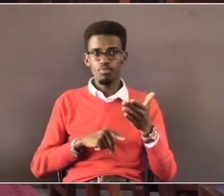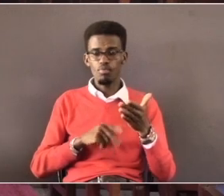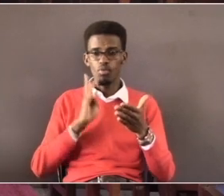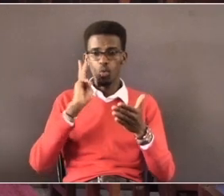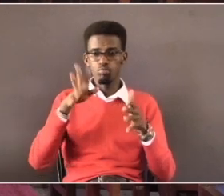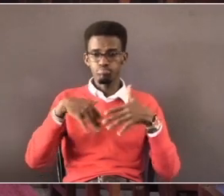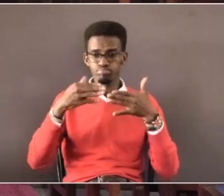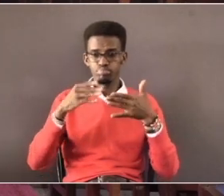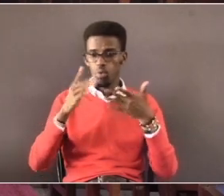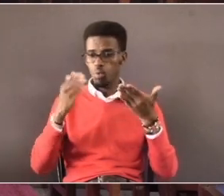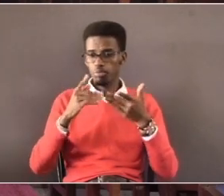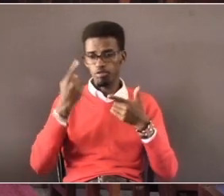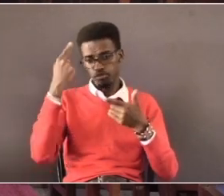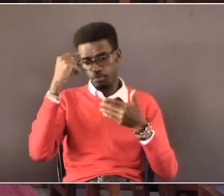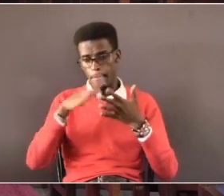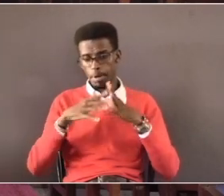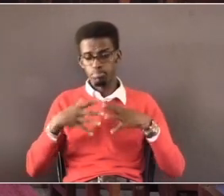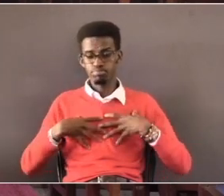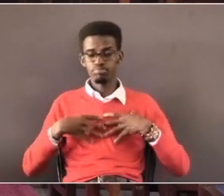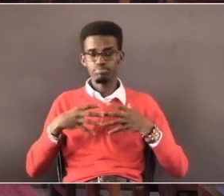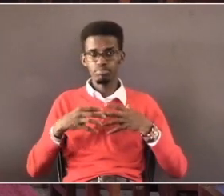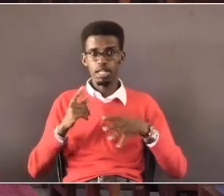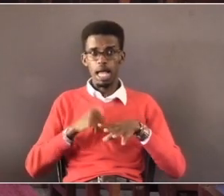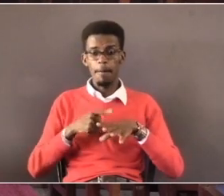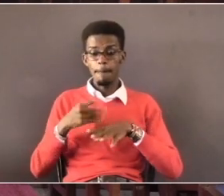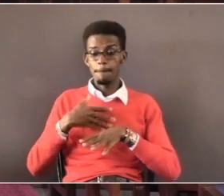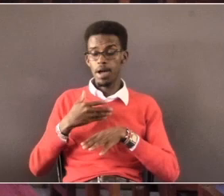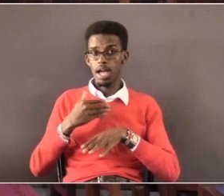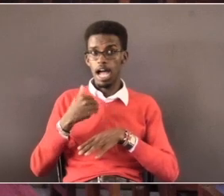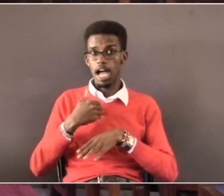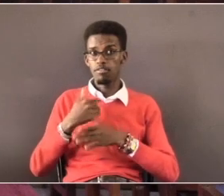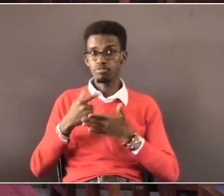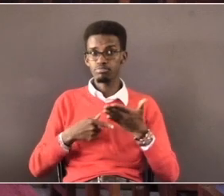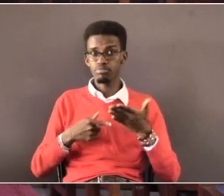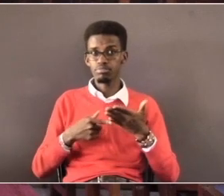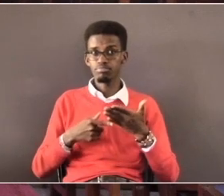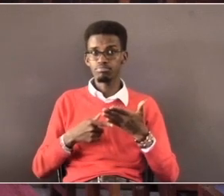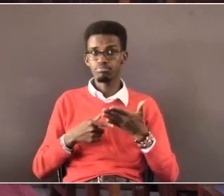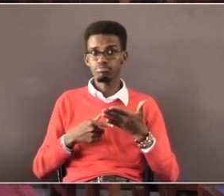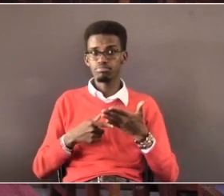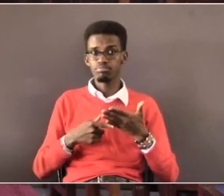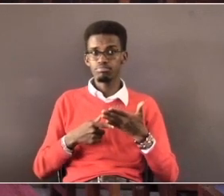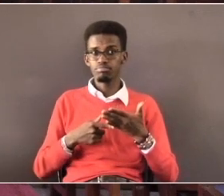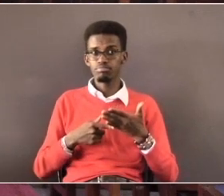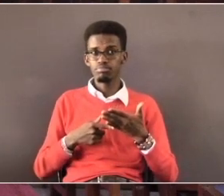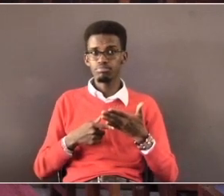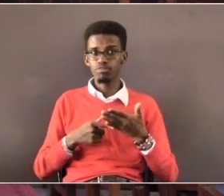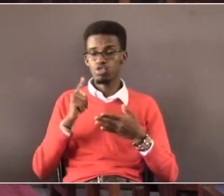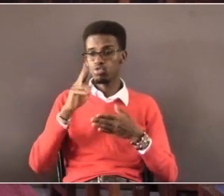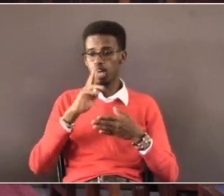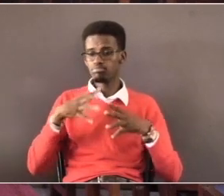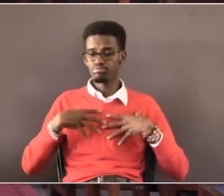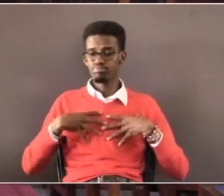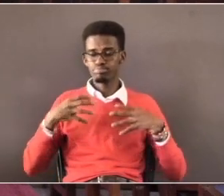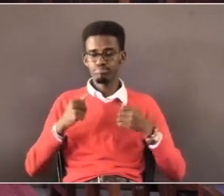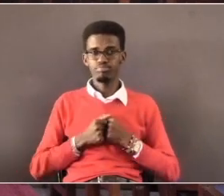you a status of wealth. When I was growing up, mine was, if you have a, what do you call it, a machinette, check, you are wealthy. And